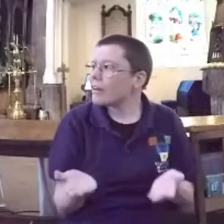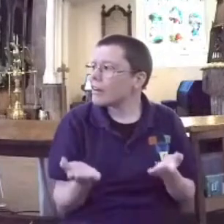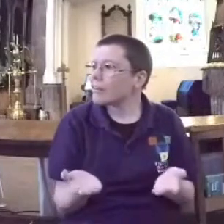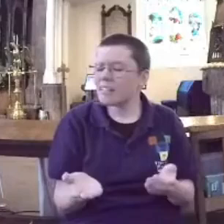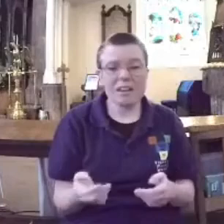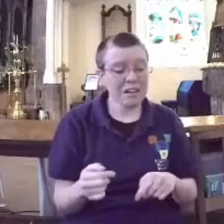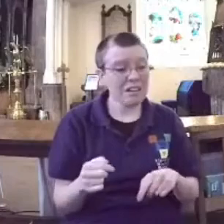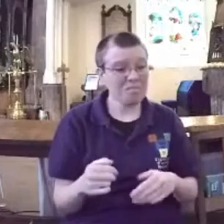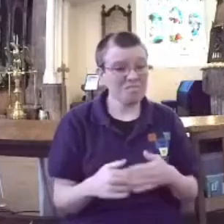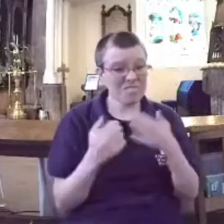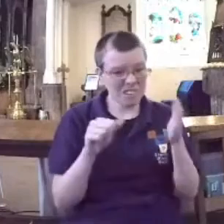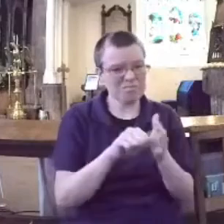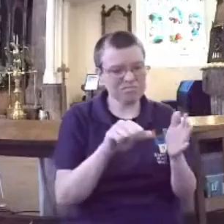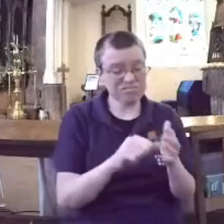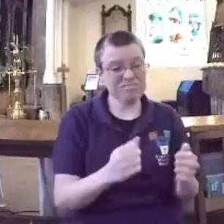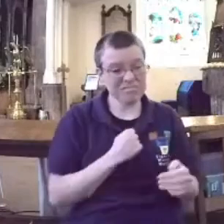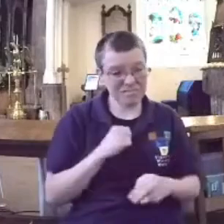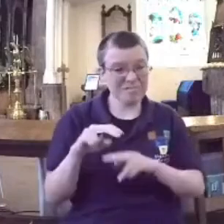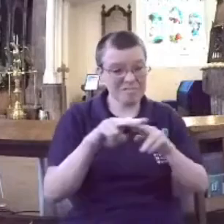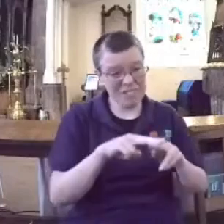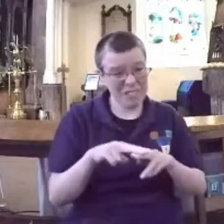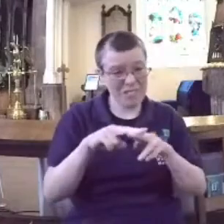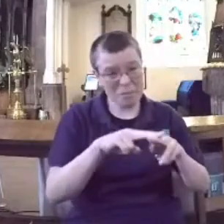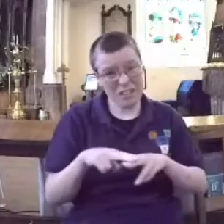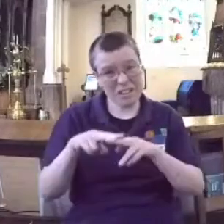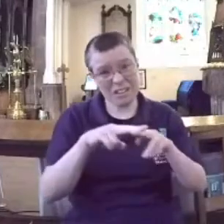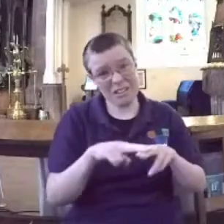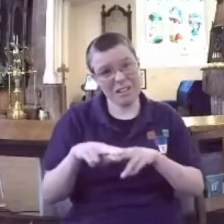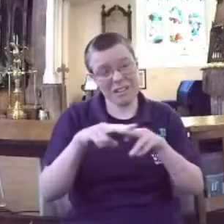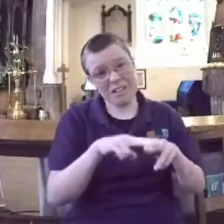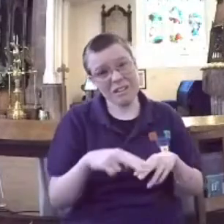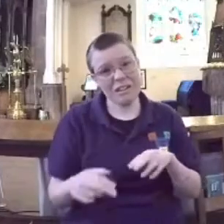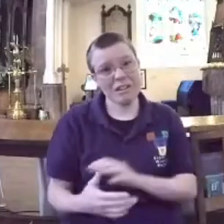my family, and